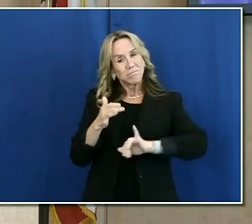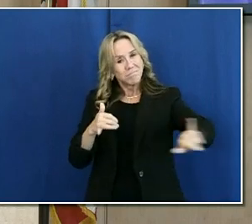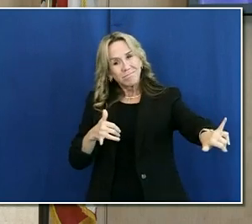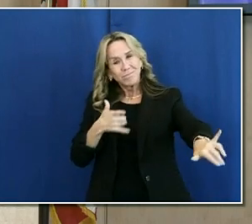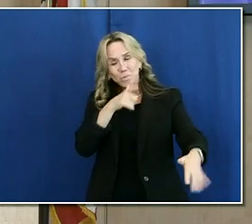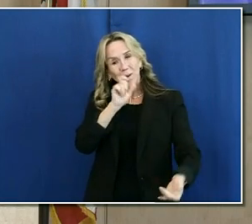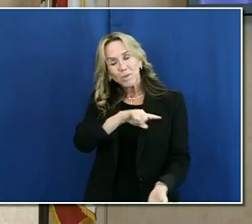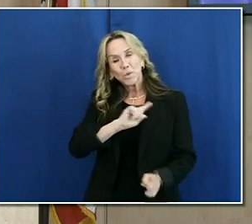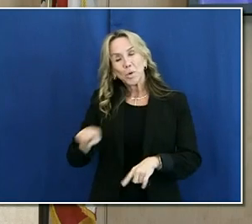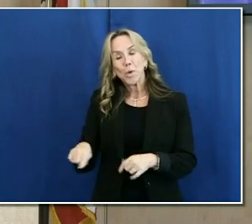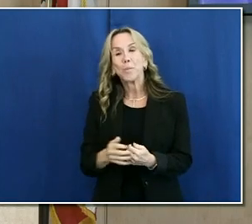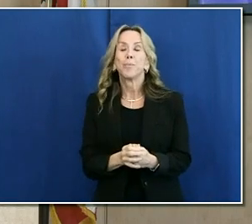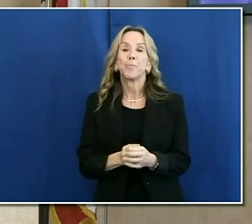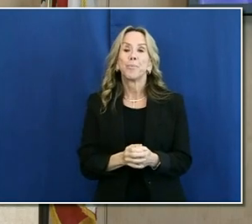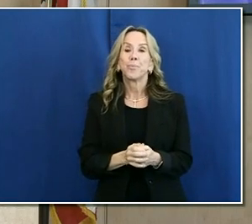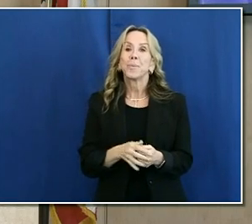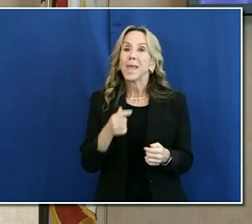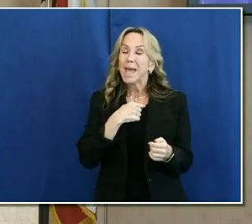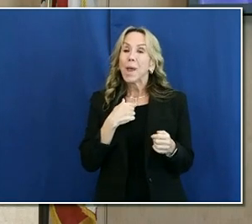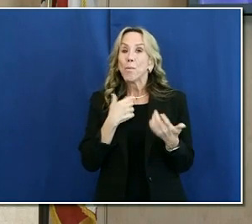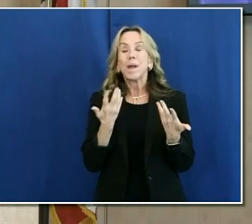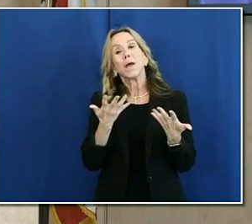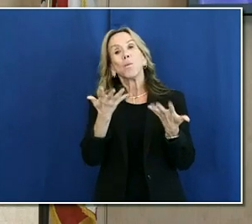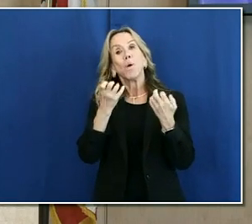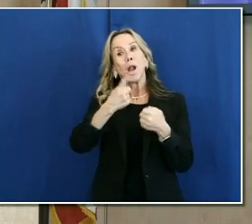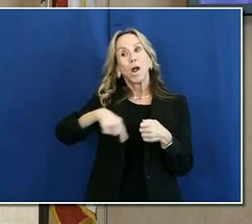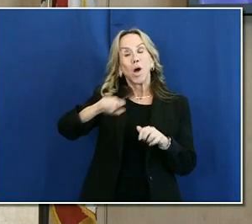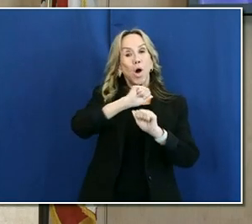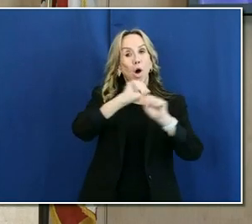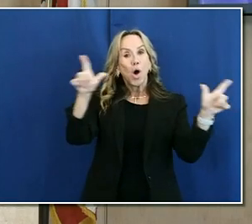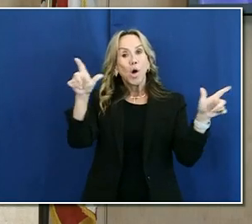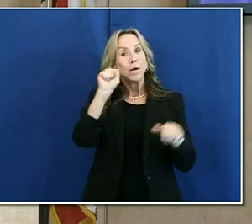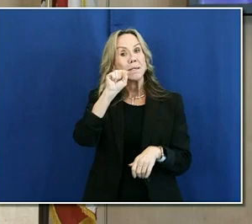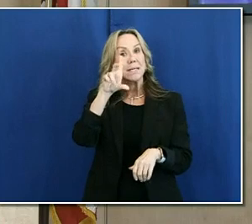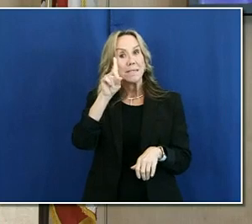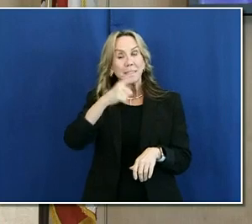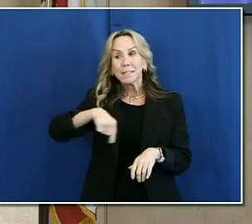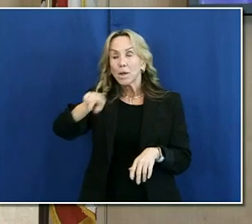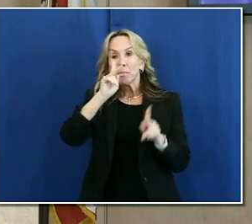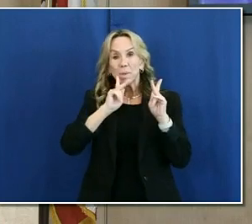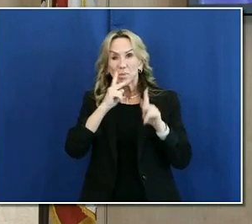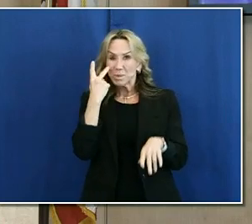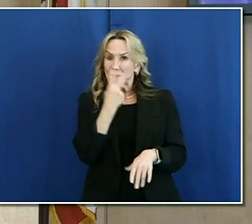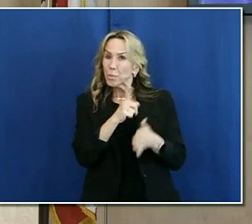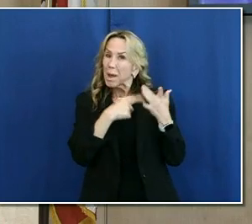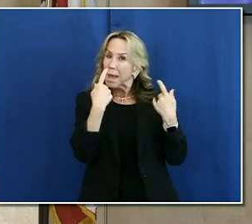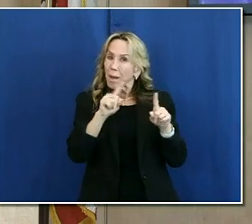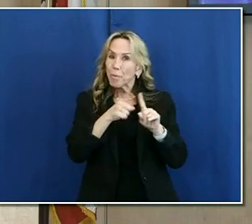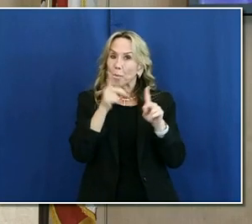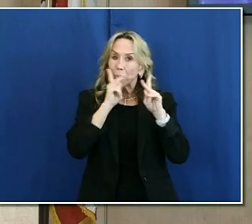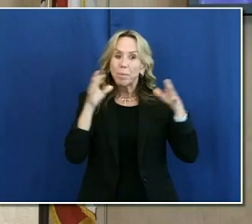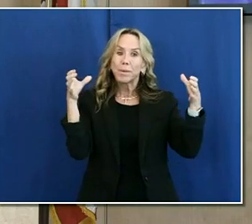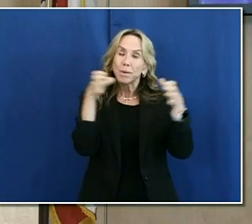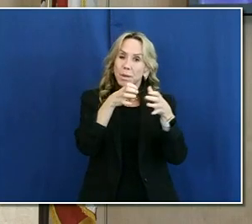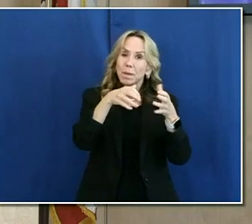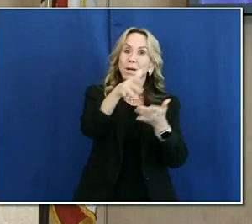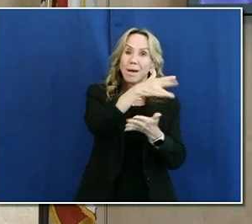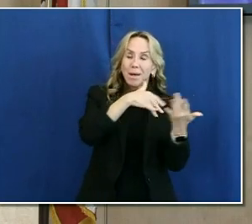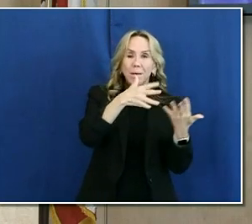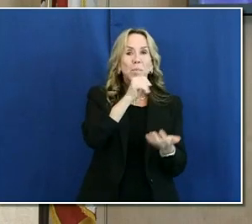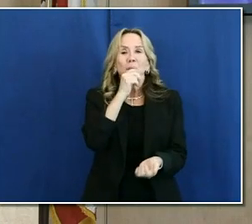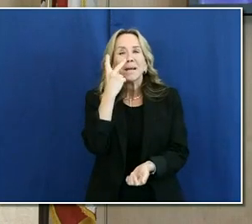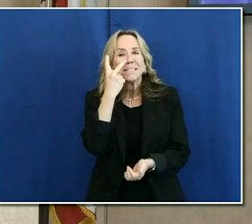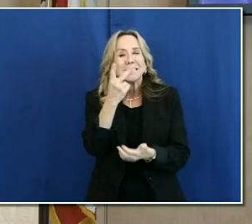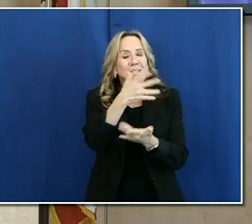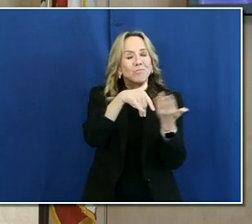and all San Diegans to look at this example of what happens when people come together and interact, and they haven't seen each other for